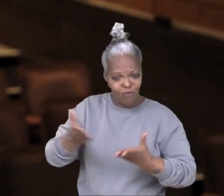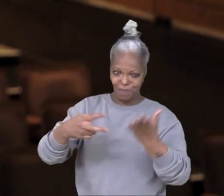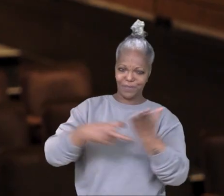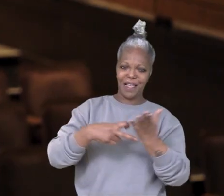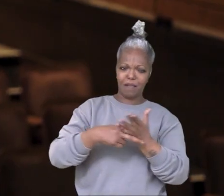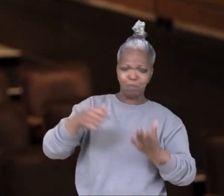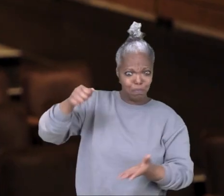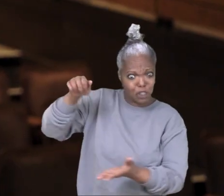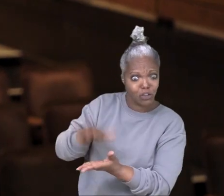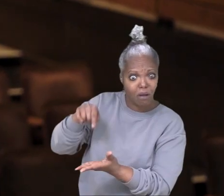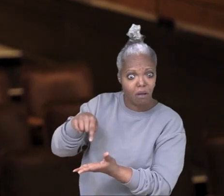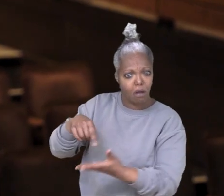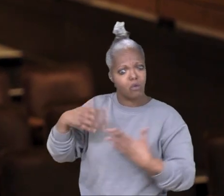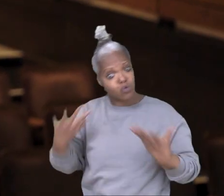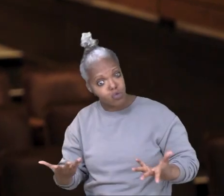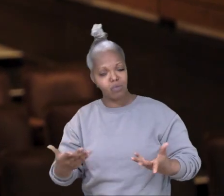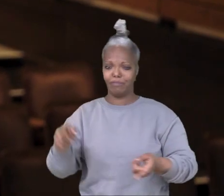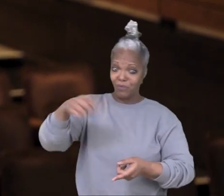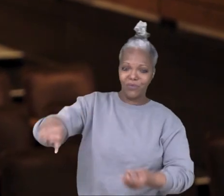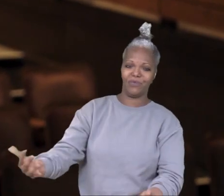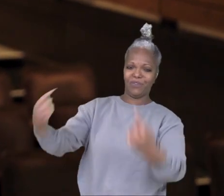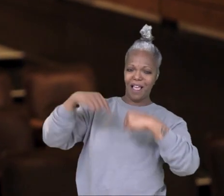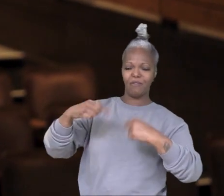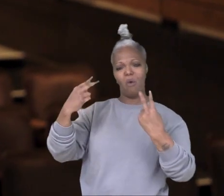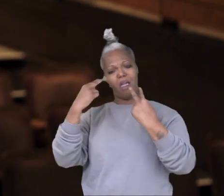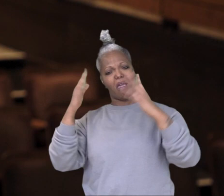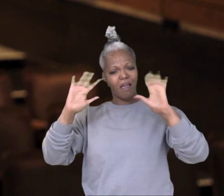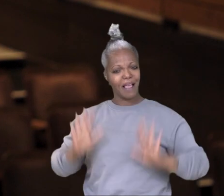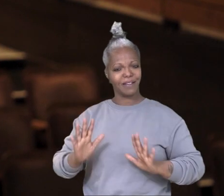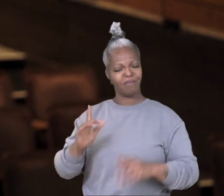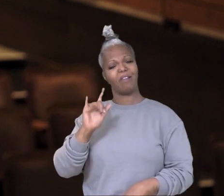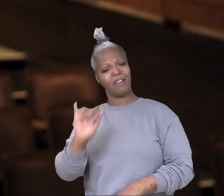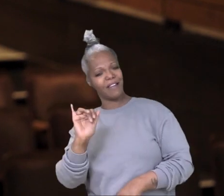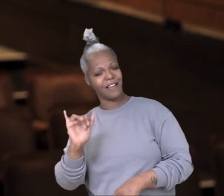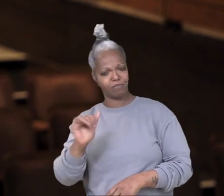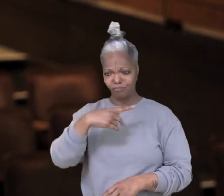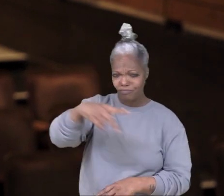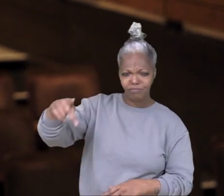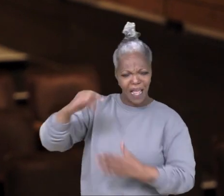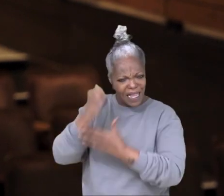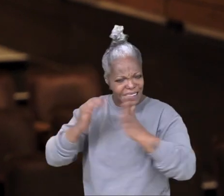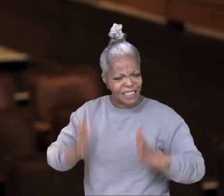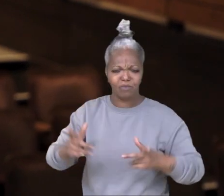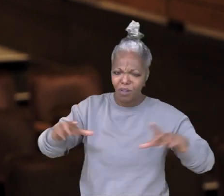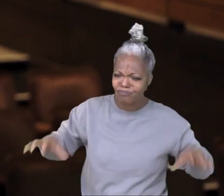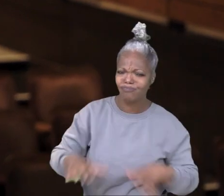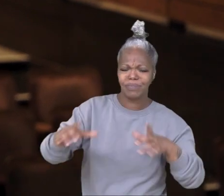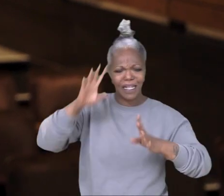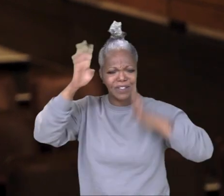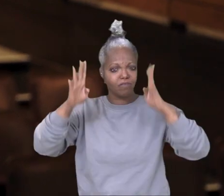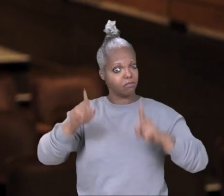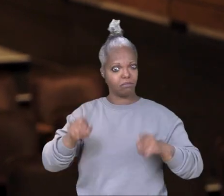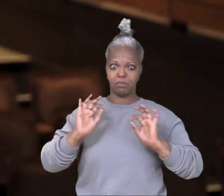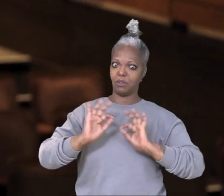it be making use of discounted ticket options or coming to the theater to witness the innovative work by